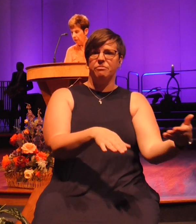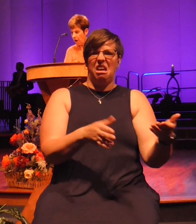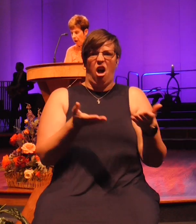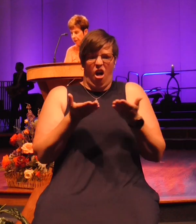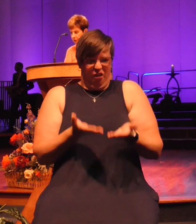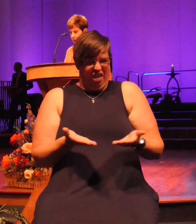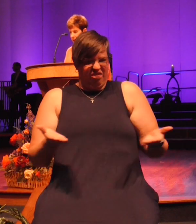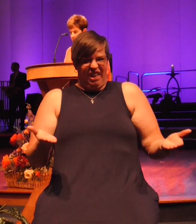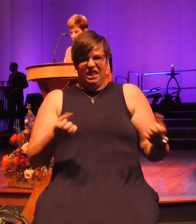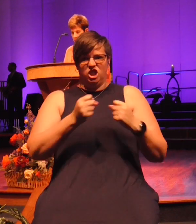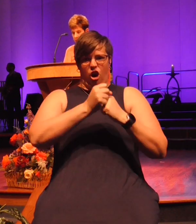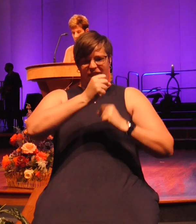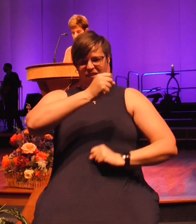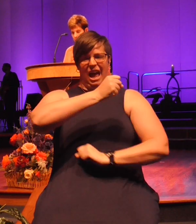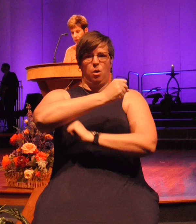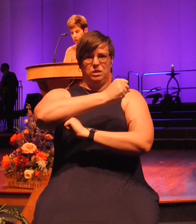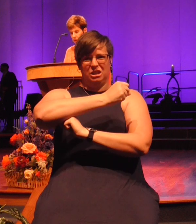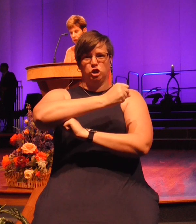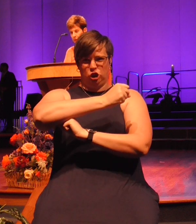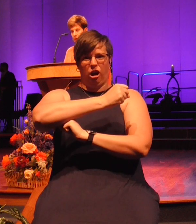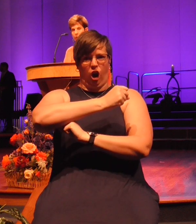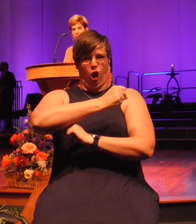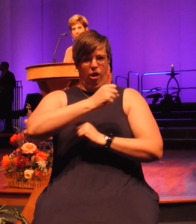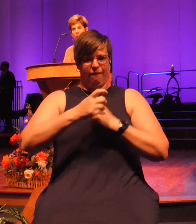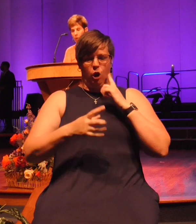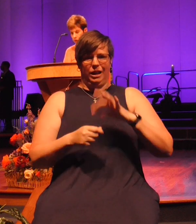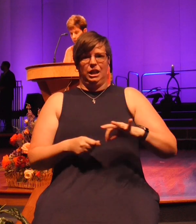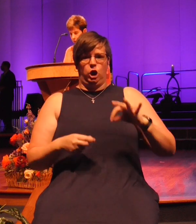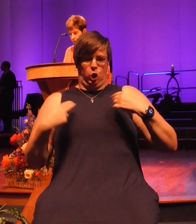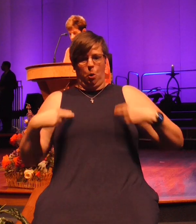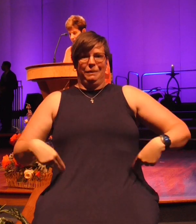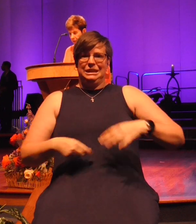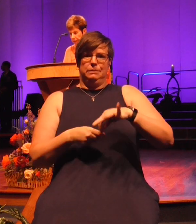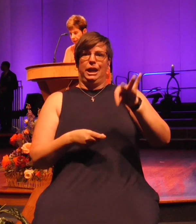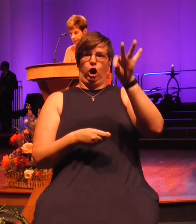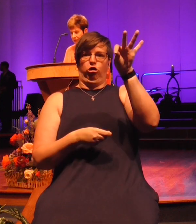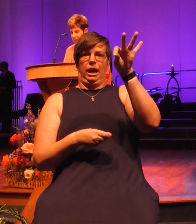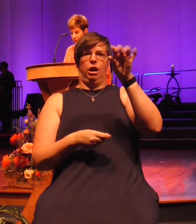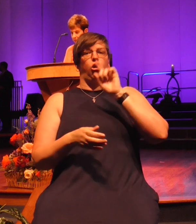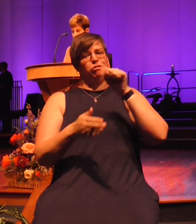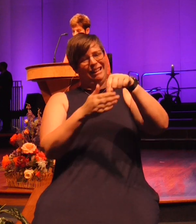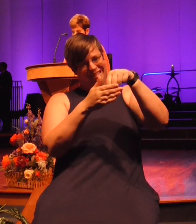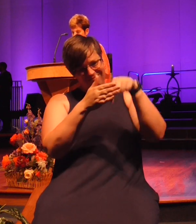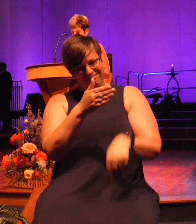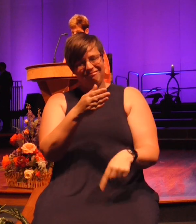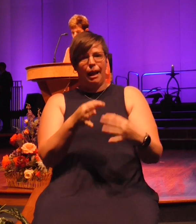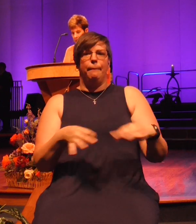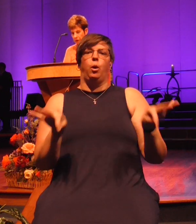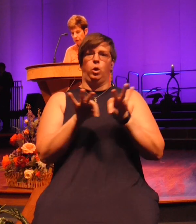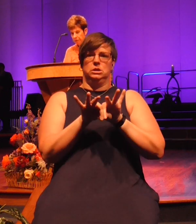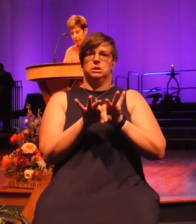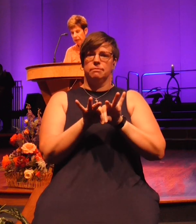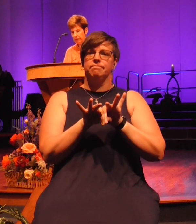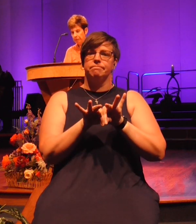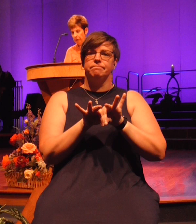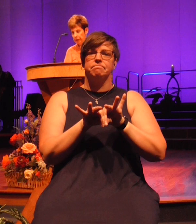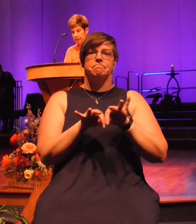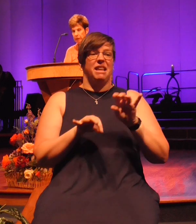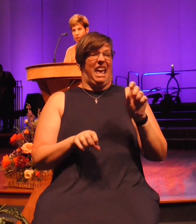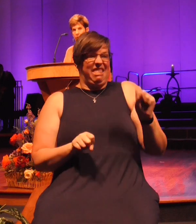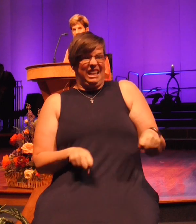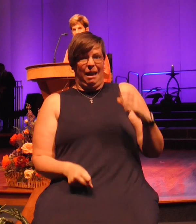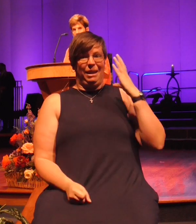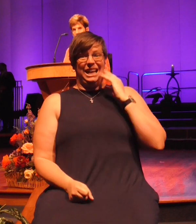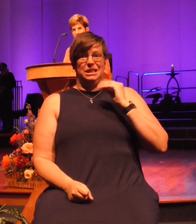that are fundamental, all the things that to the human spirit are most profoundly significant, can only